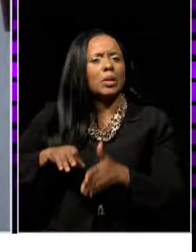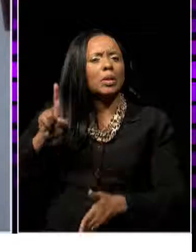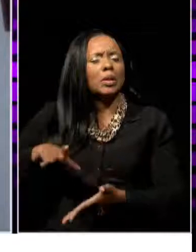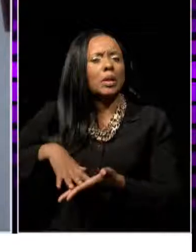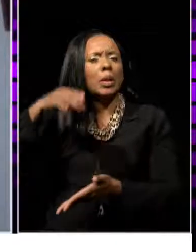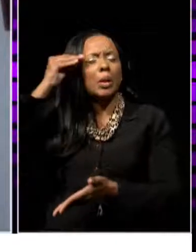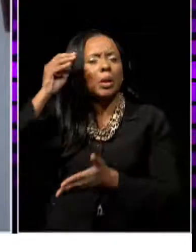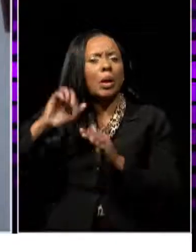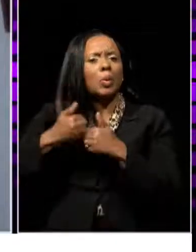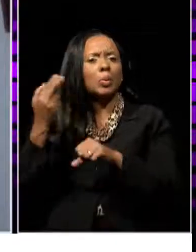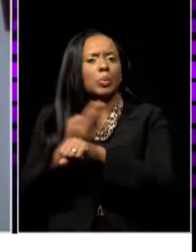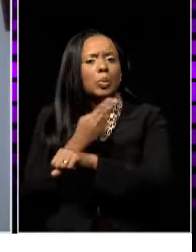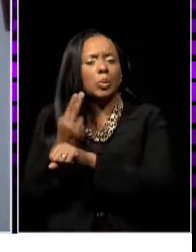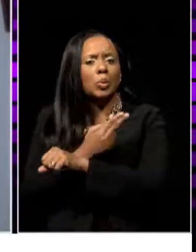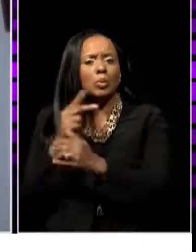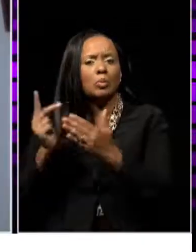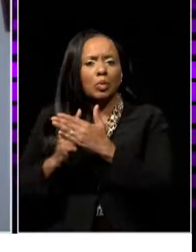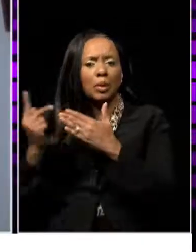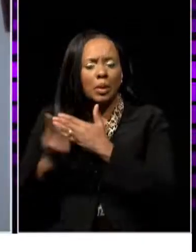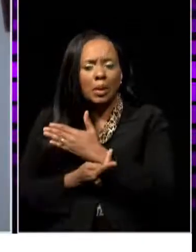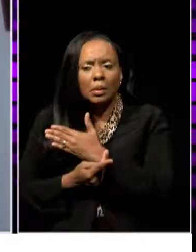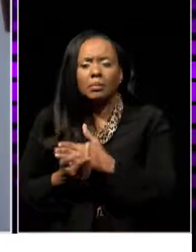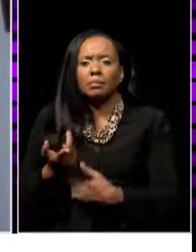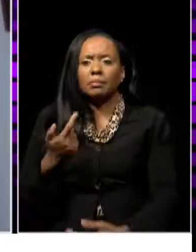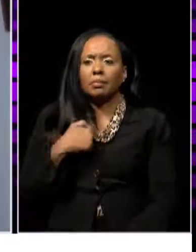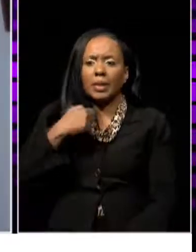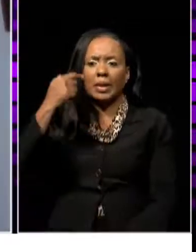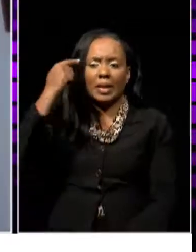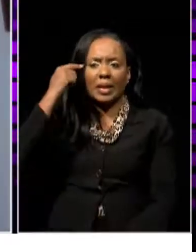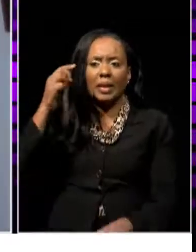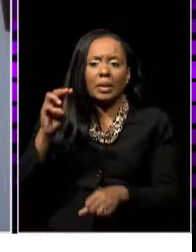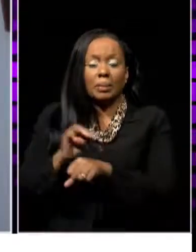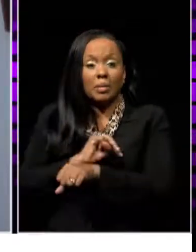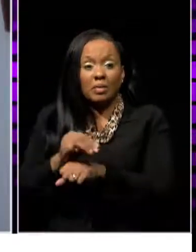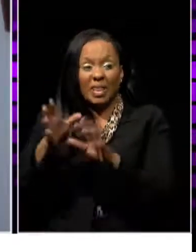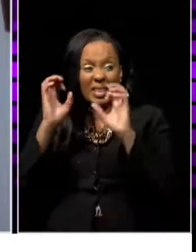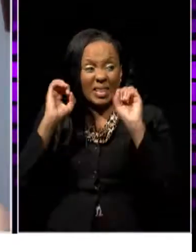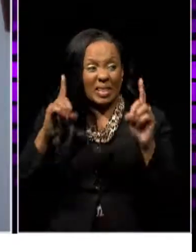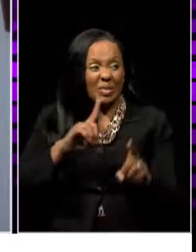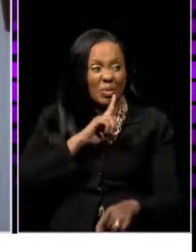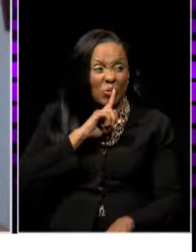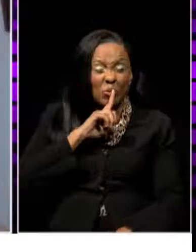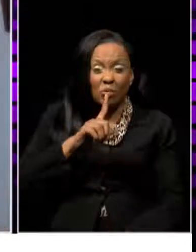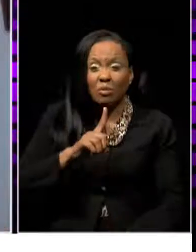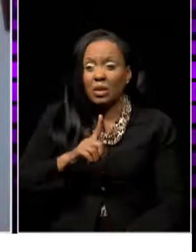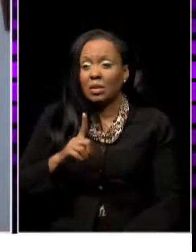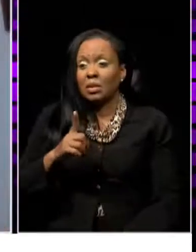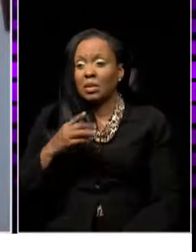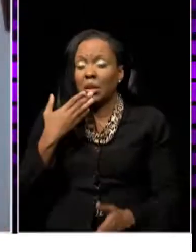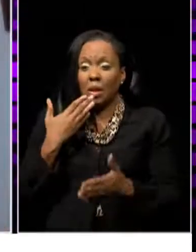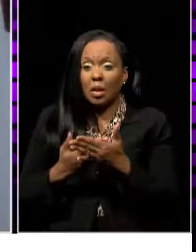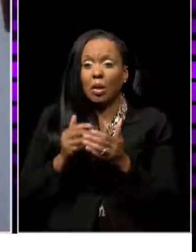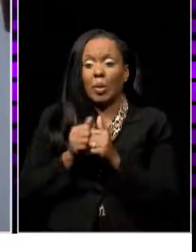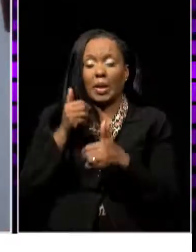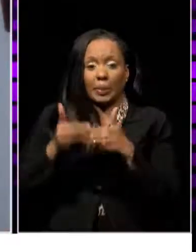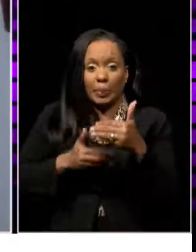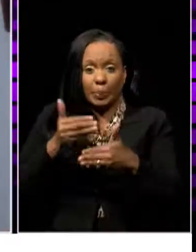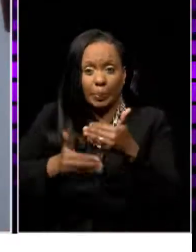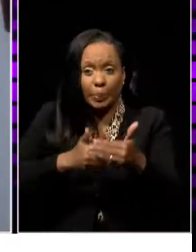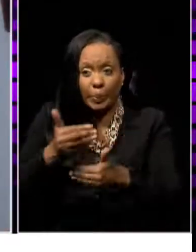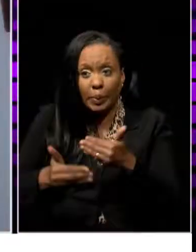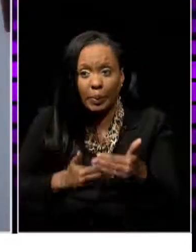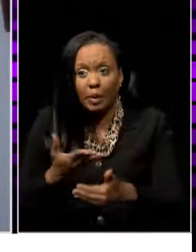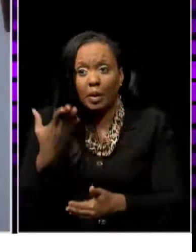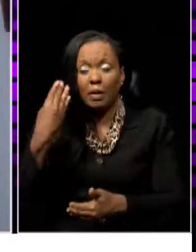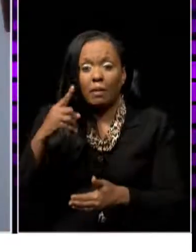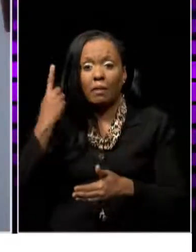would have been trained. I think that the ministry was very proactive in going ahead early and getting the